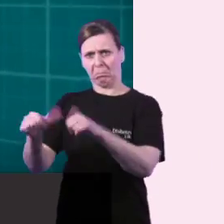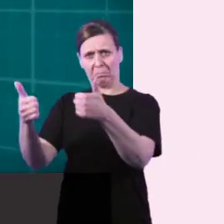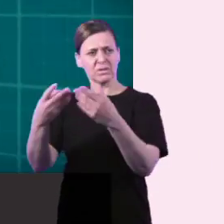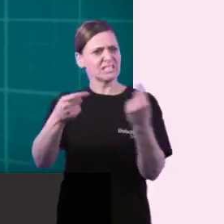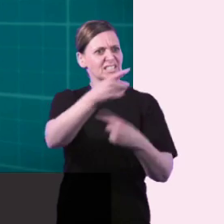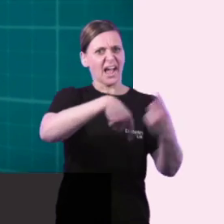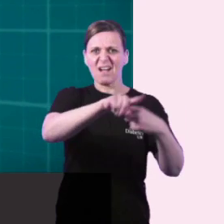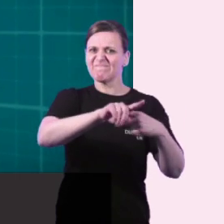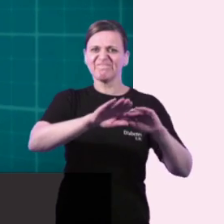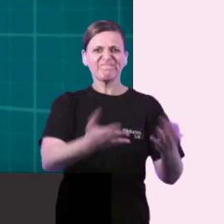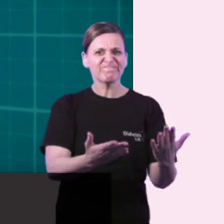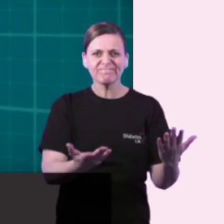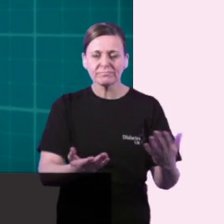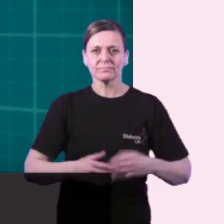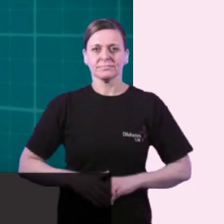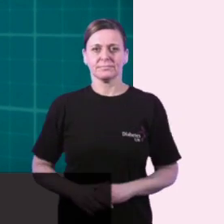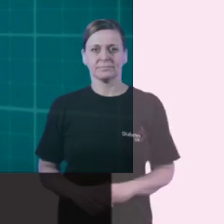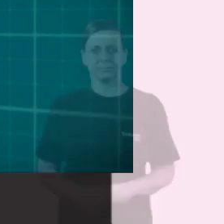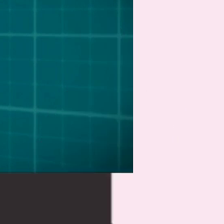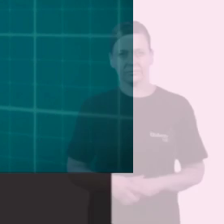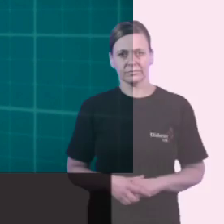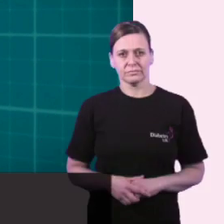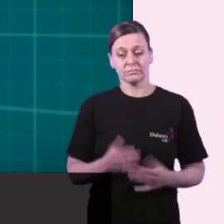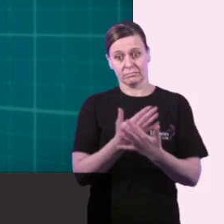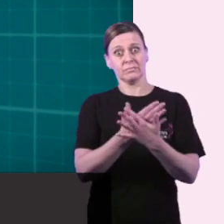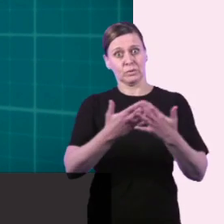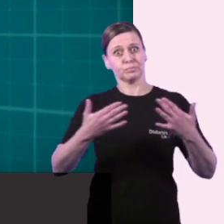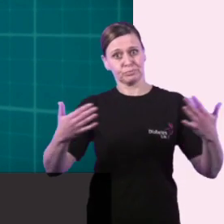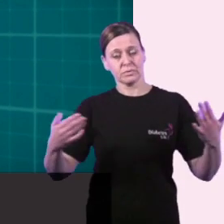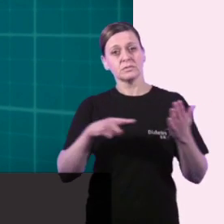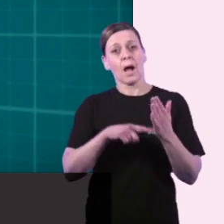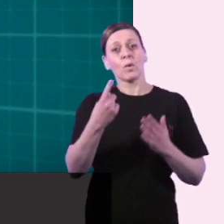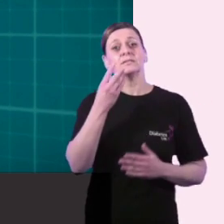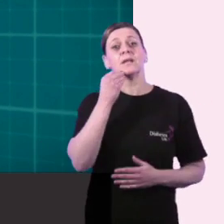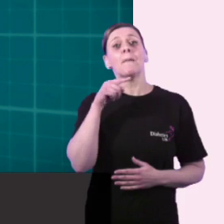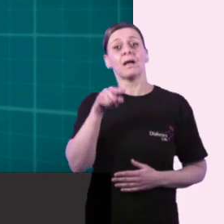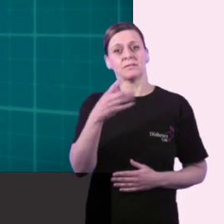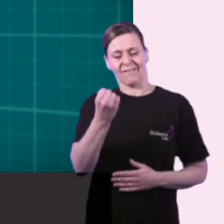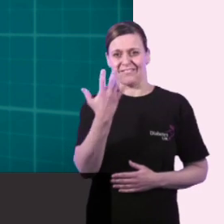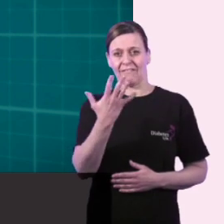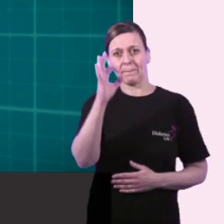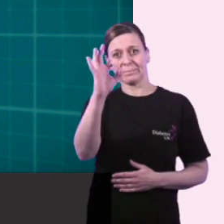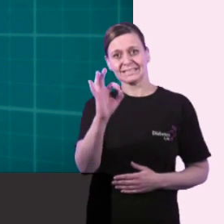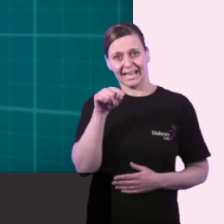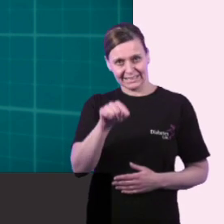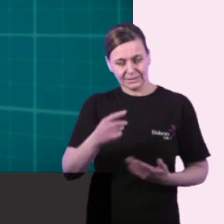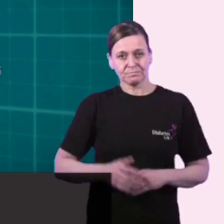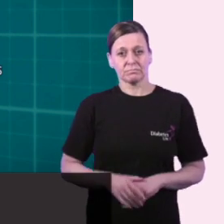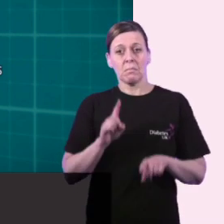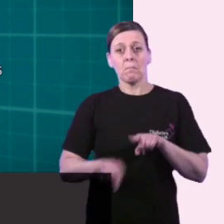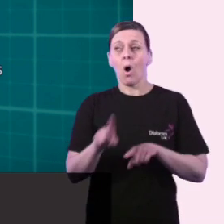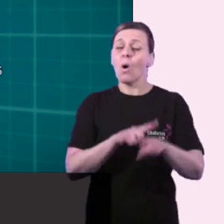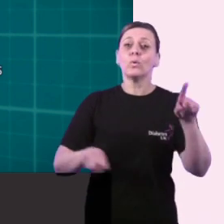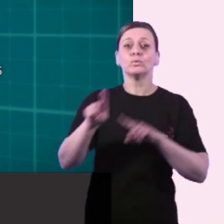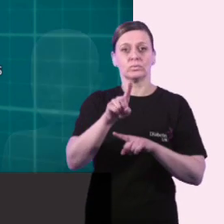Type 1 diabetes accounts for about 15% of all cases. It's most often found in the under 40s and